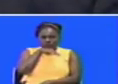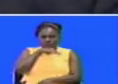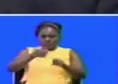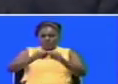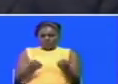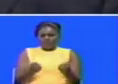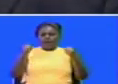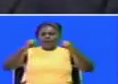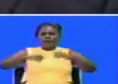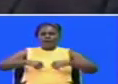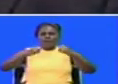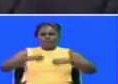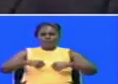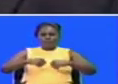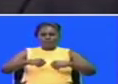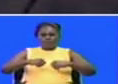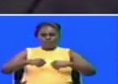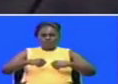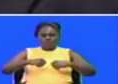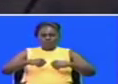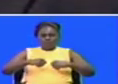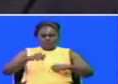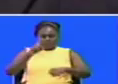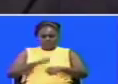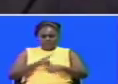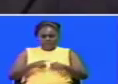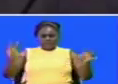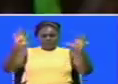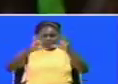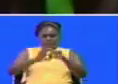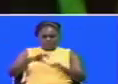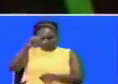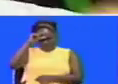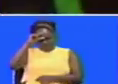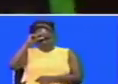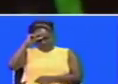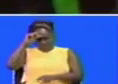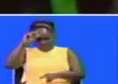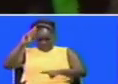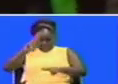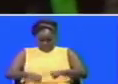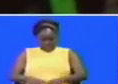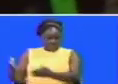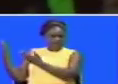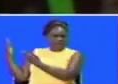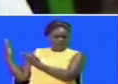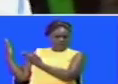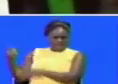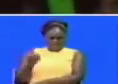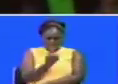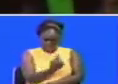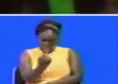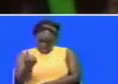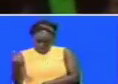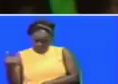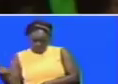an alliance that had lasted all through the Grand Coalition government. As we sit here, each one of us is